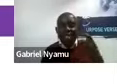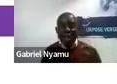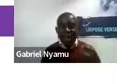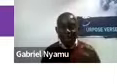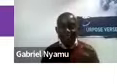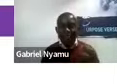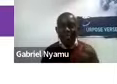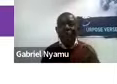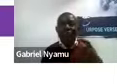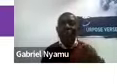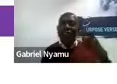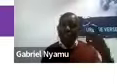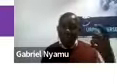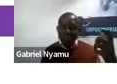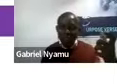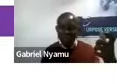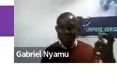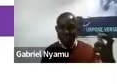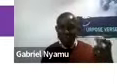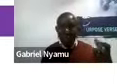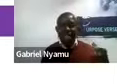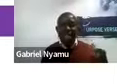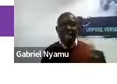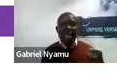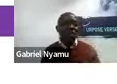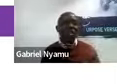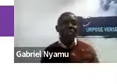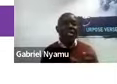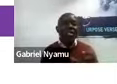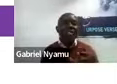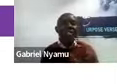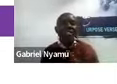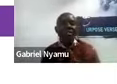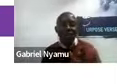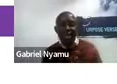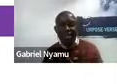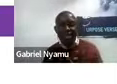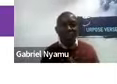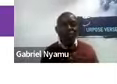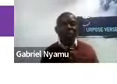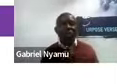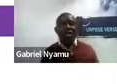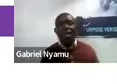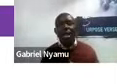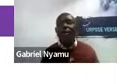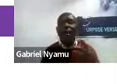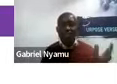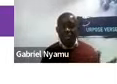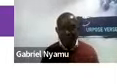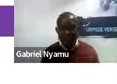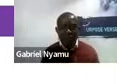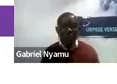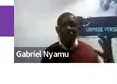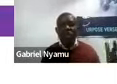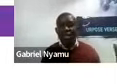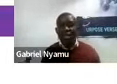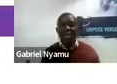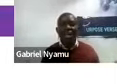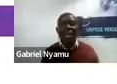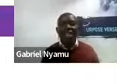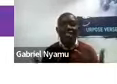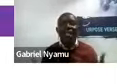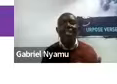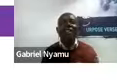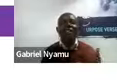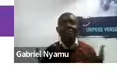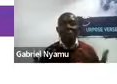some design for a function. And that's what makes it different now from things like passion, because passion mostly is